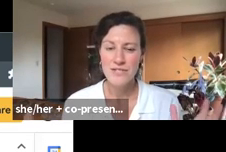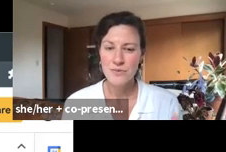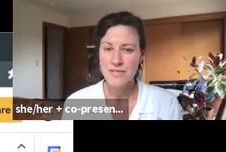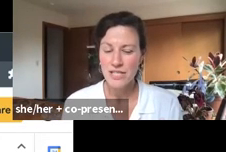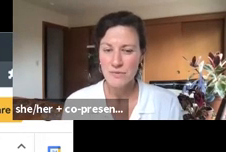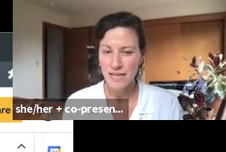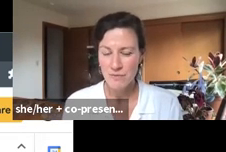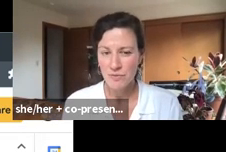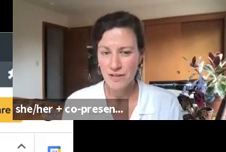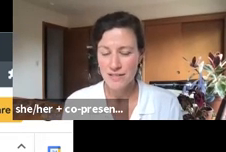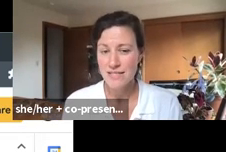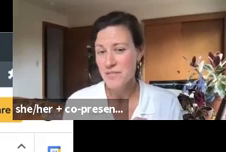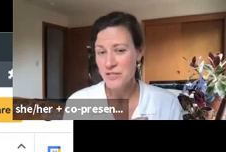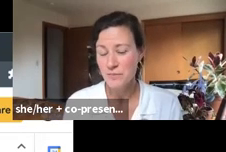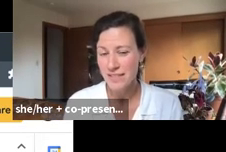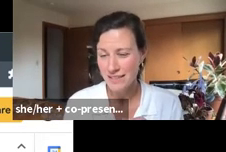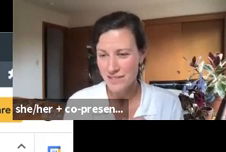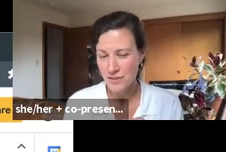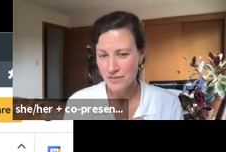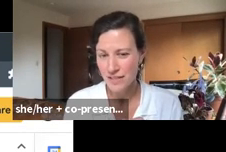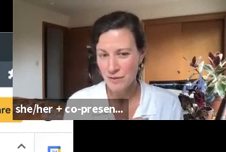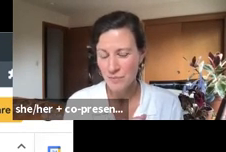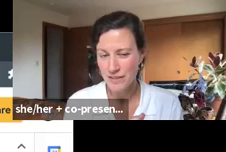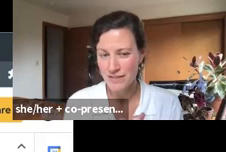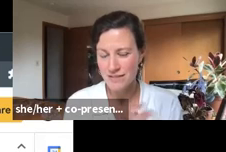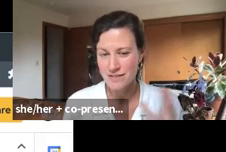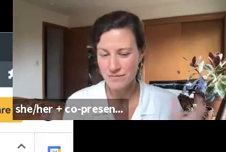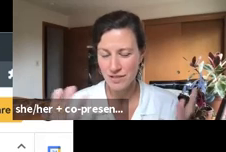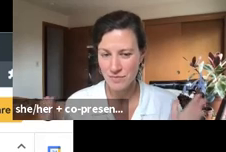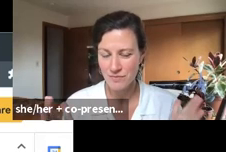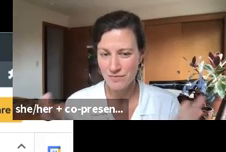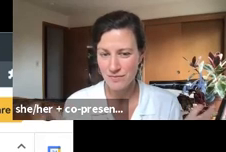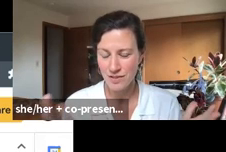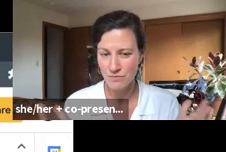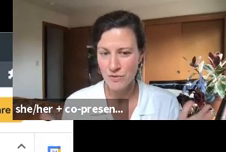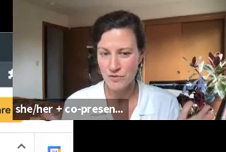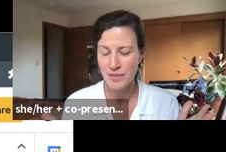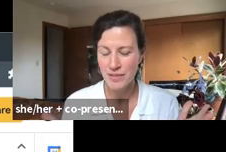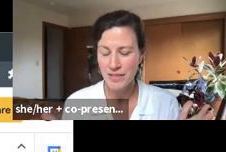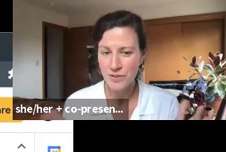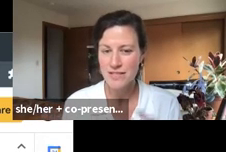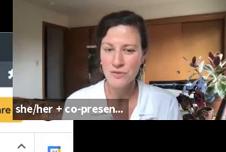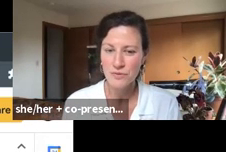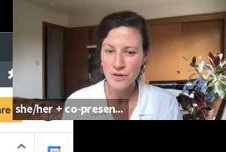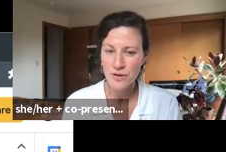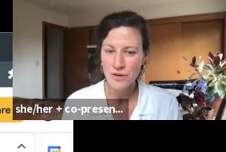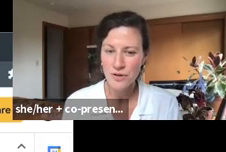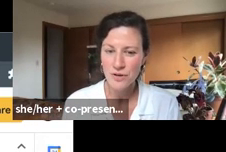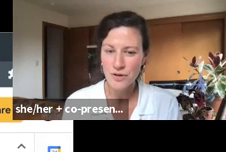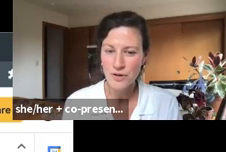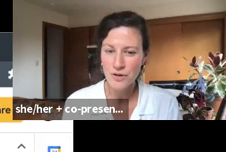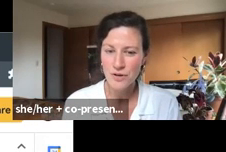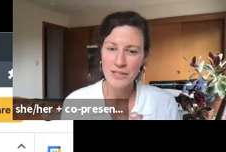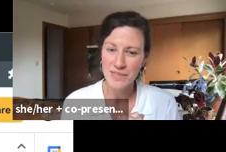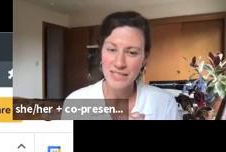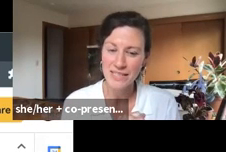And these are the words that you all came up with. And it seems that humility sort of came up as one of the, you know, most repeated words, and then growth and open-minded,